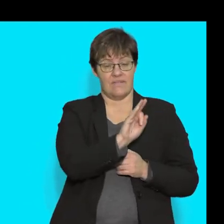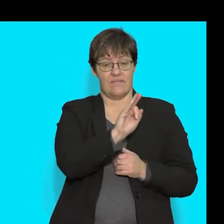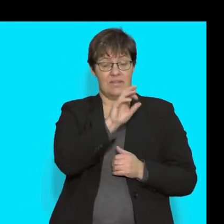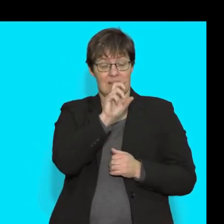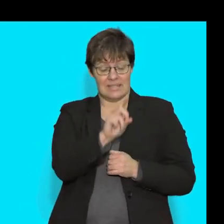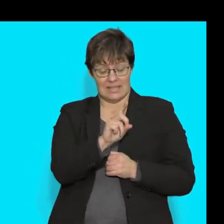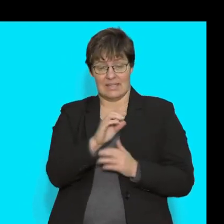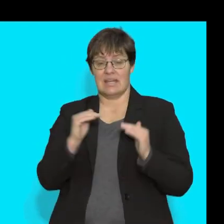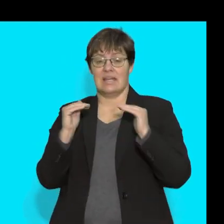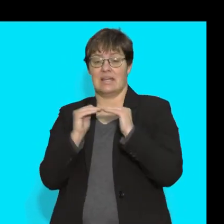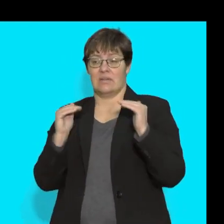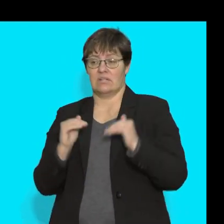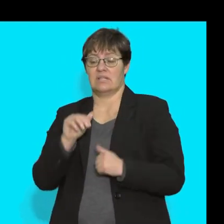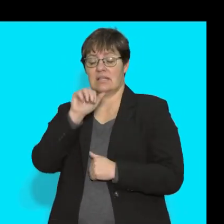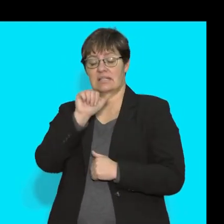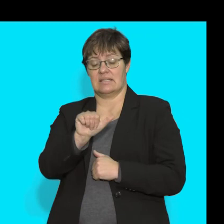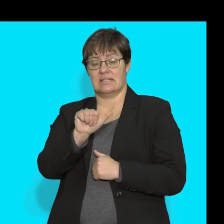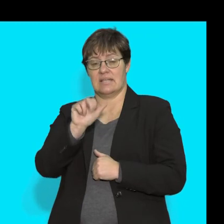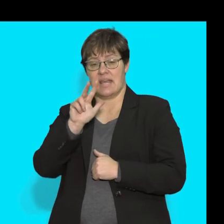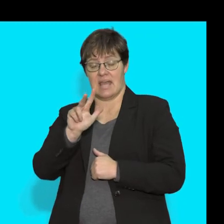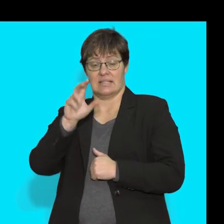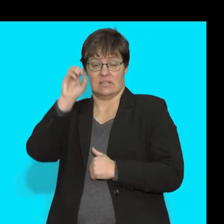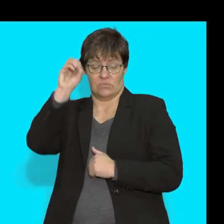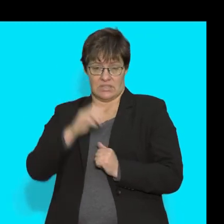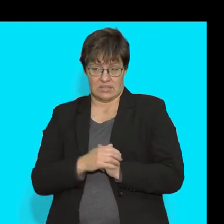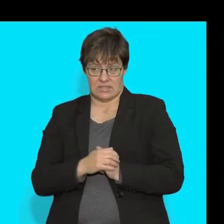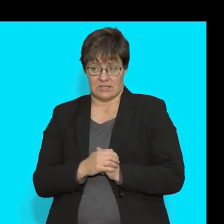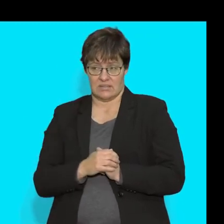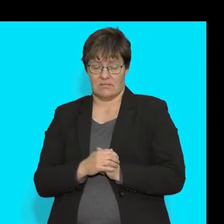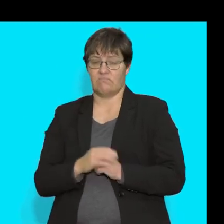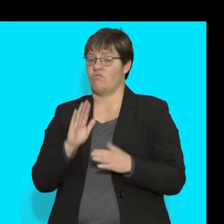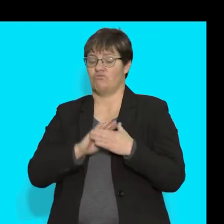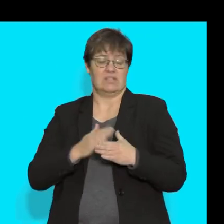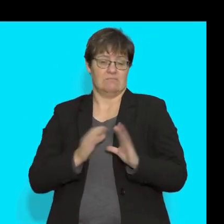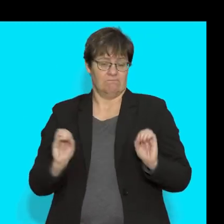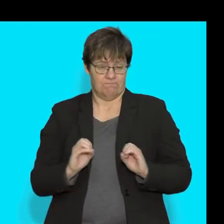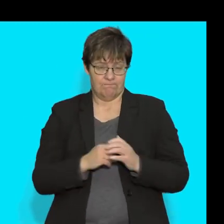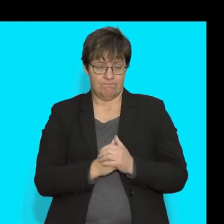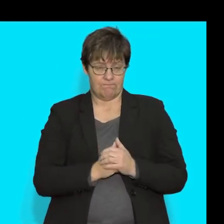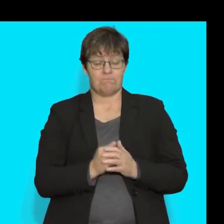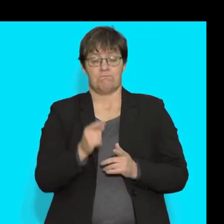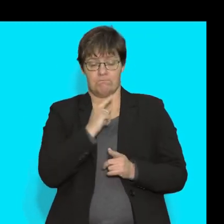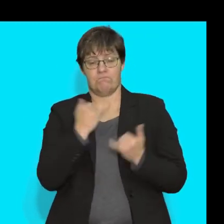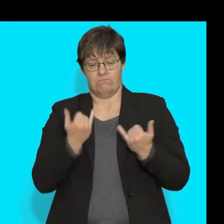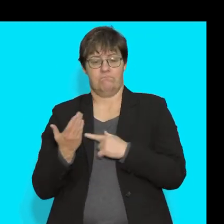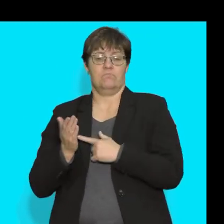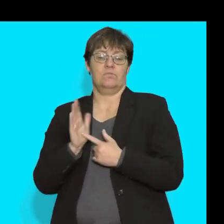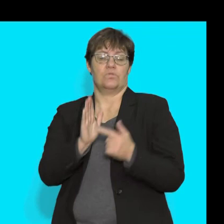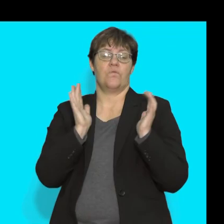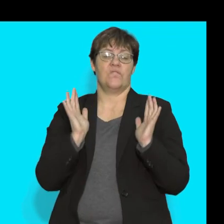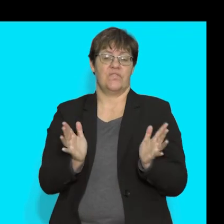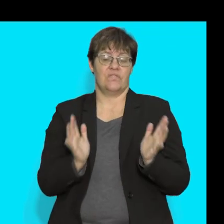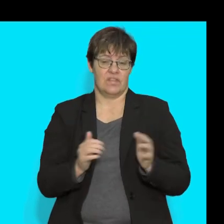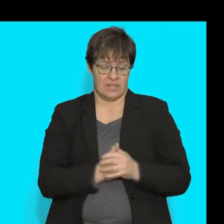AFD will be equals to 68 degrees, and you don't need a reason for that because you would have just showed